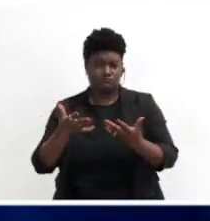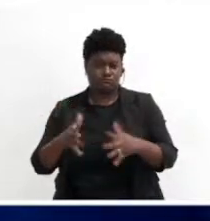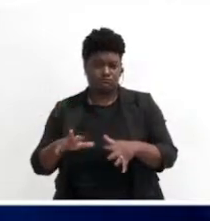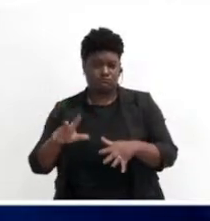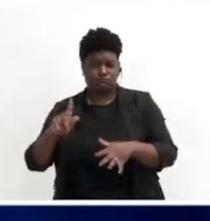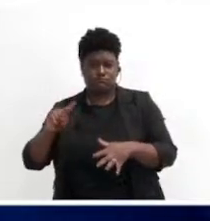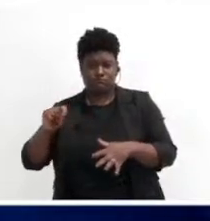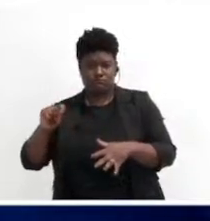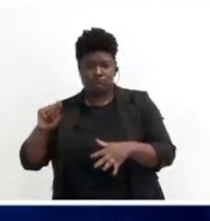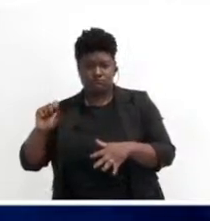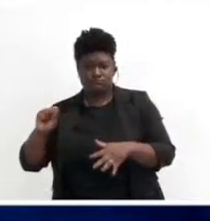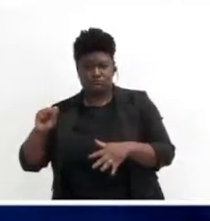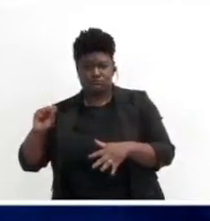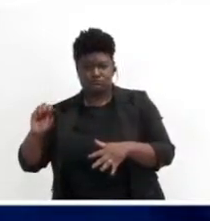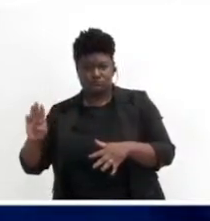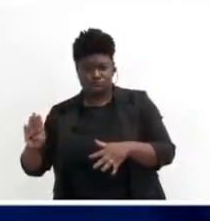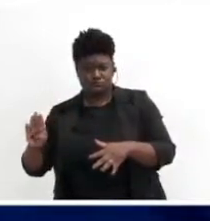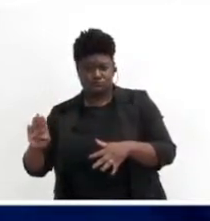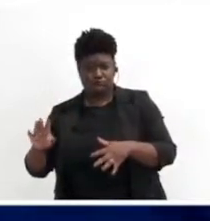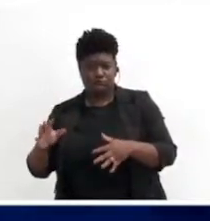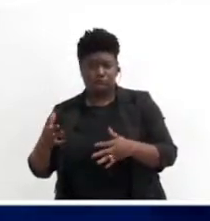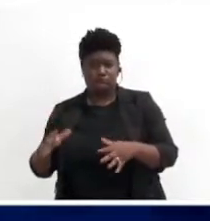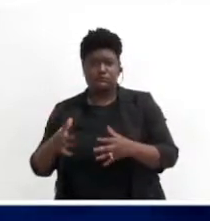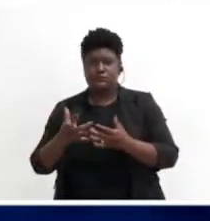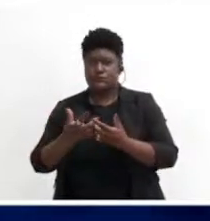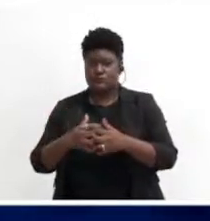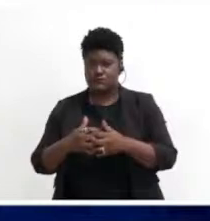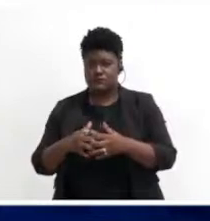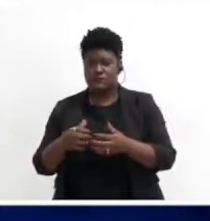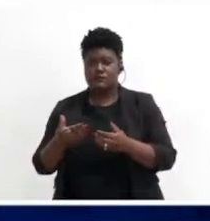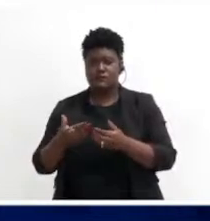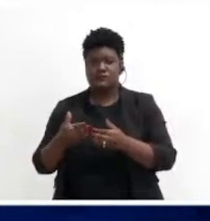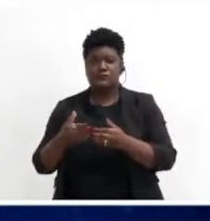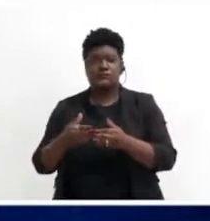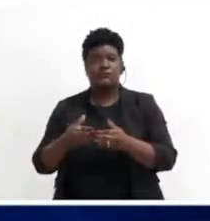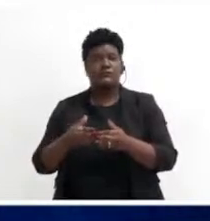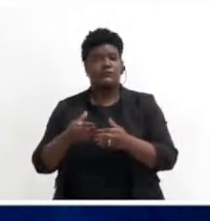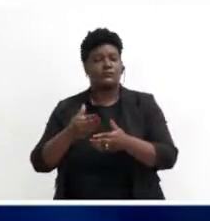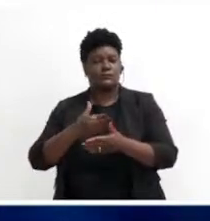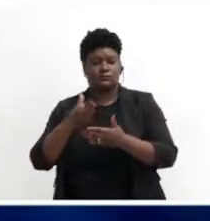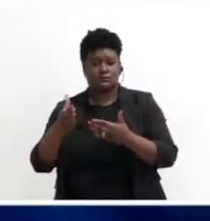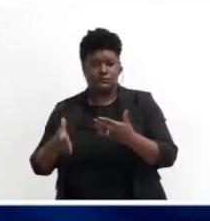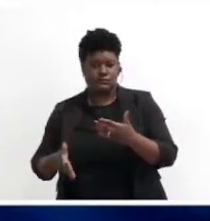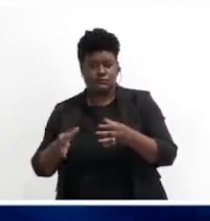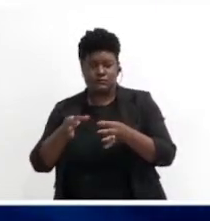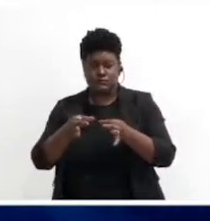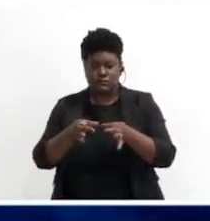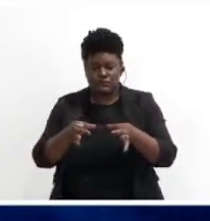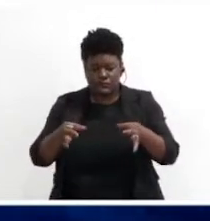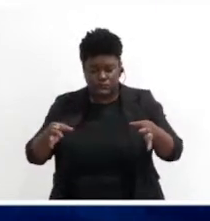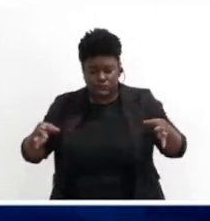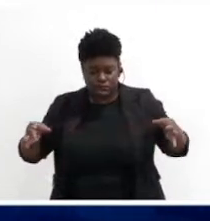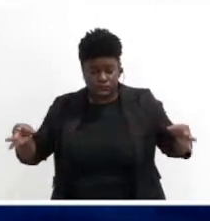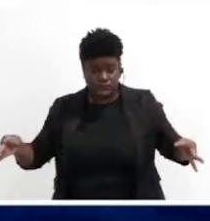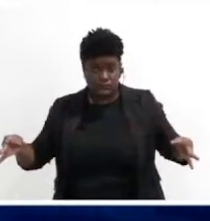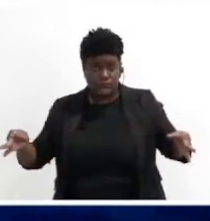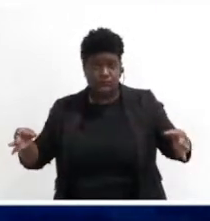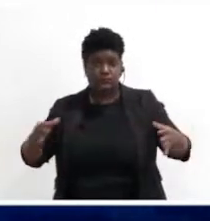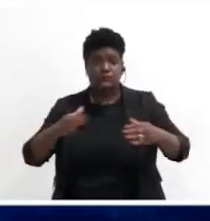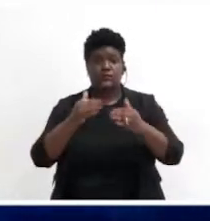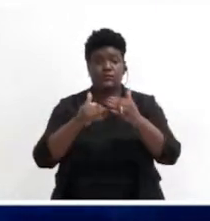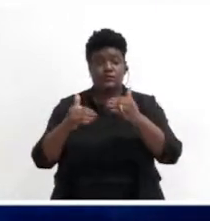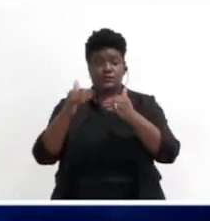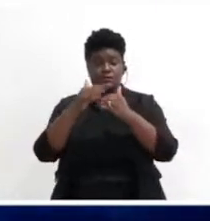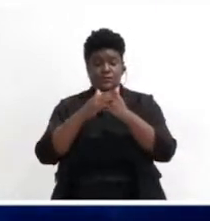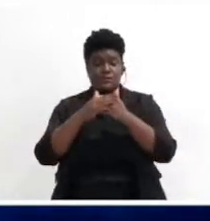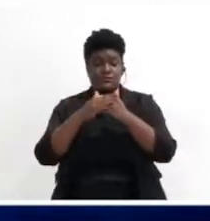it. And by thinning it, you expose the TSV and put a protective layer on it and grind